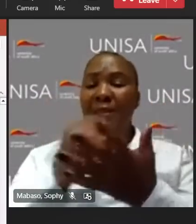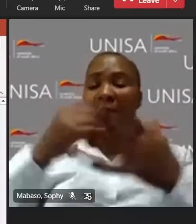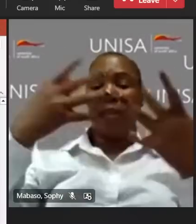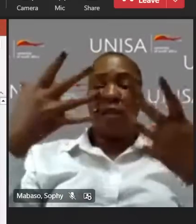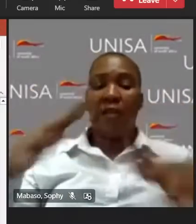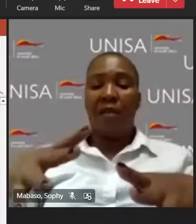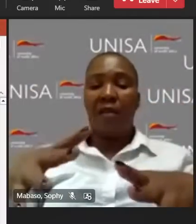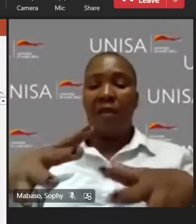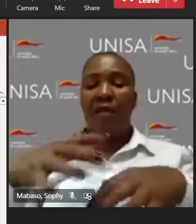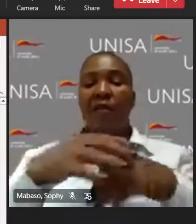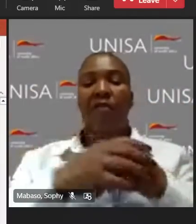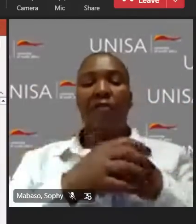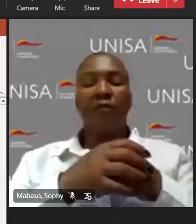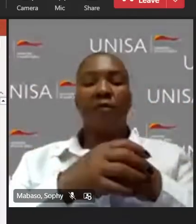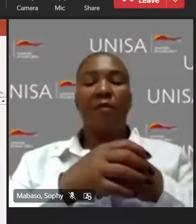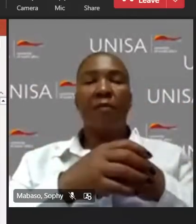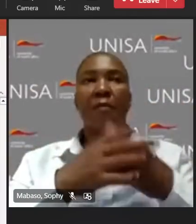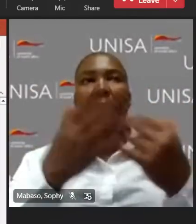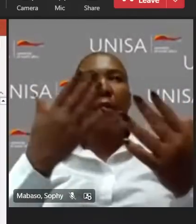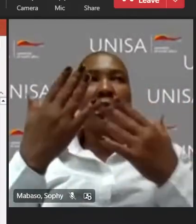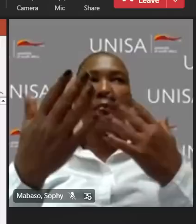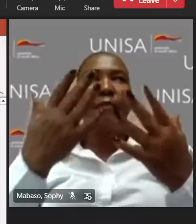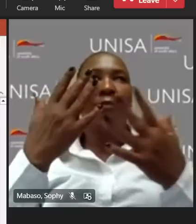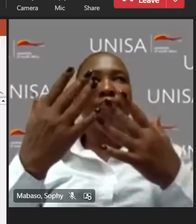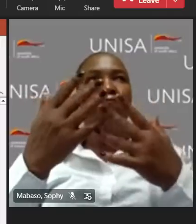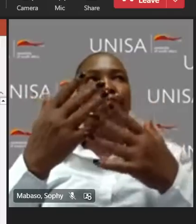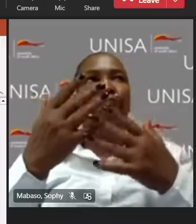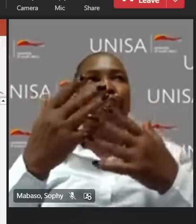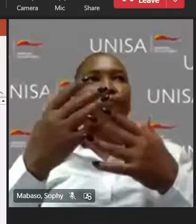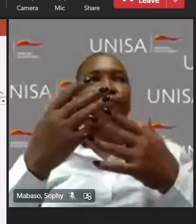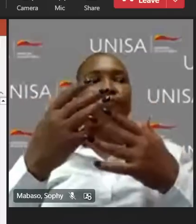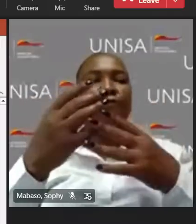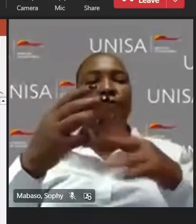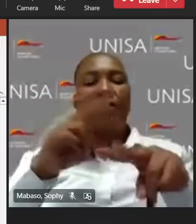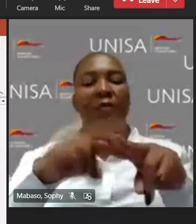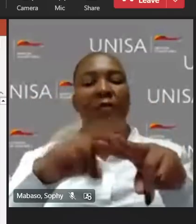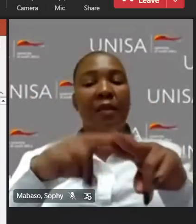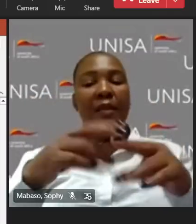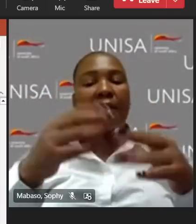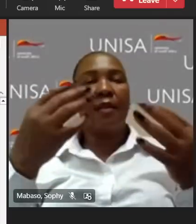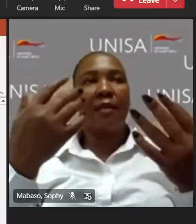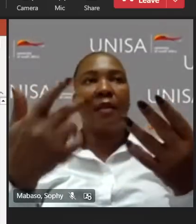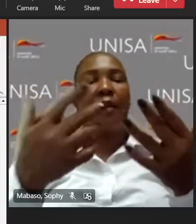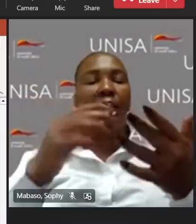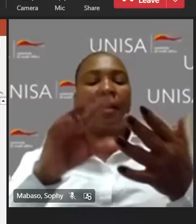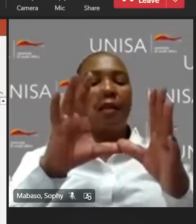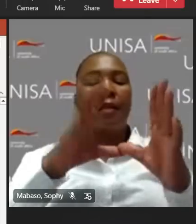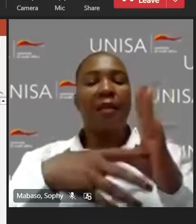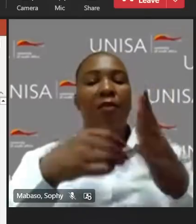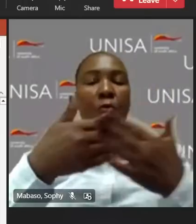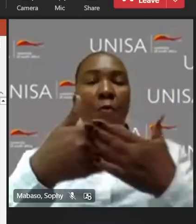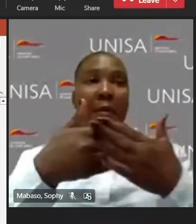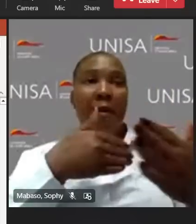on the 1st of February and you cancel before 10 days cooling off